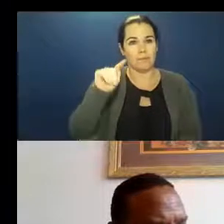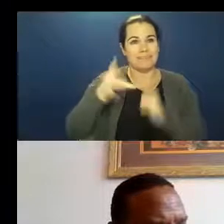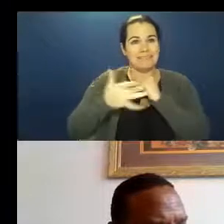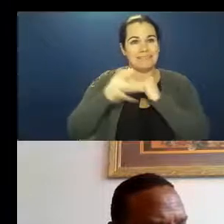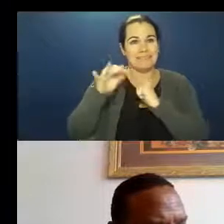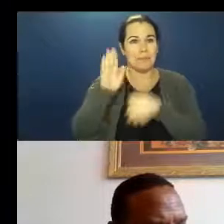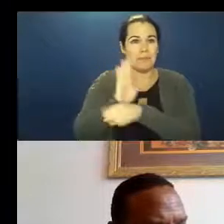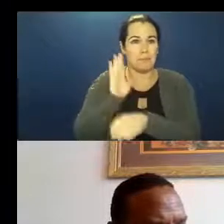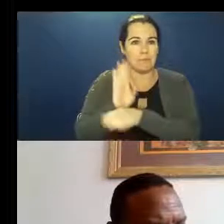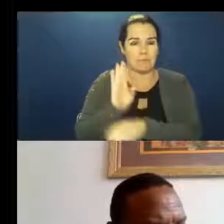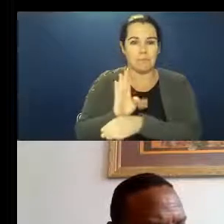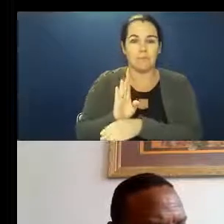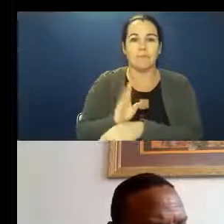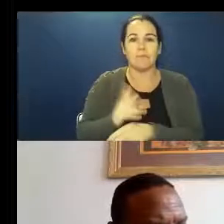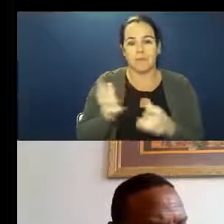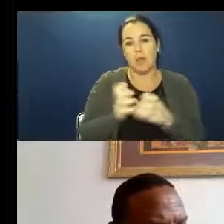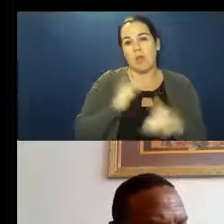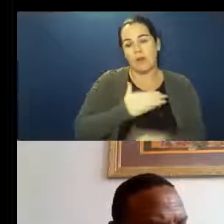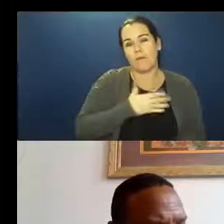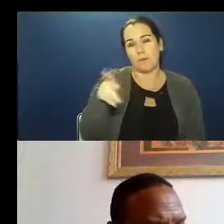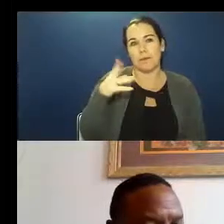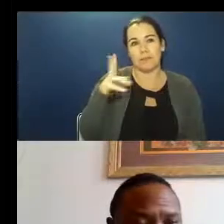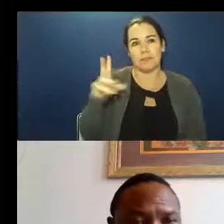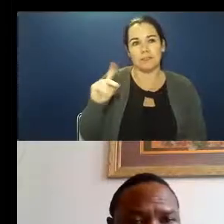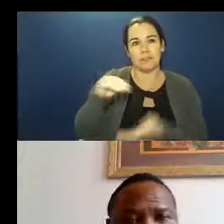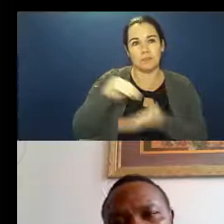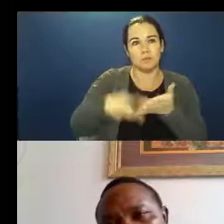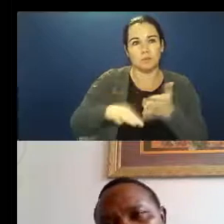which a lot of our doctoral fellows is part of that.